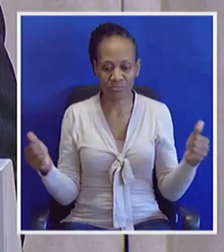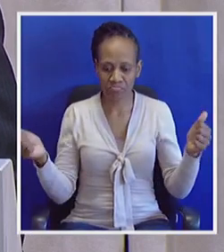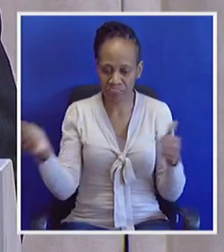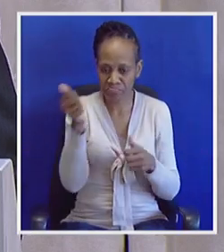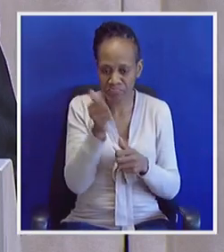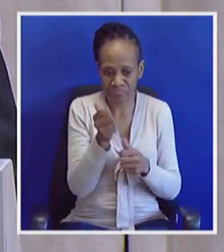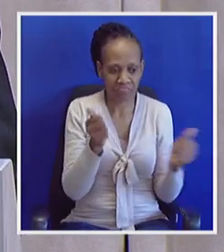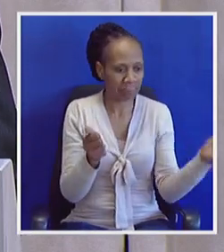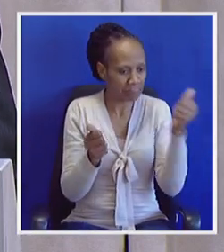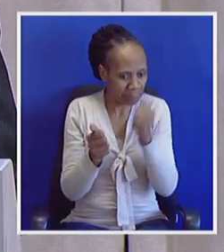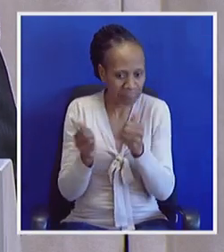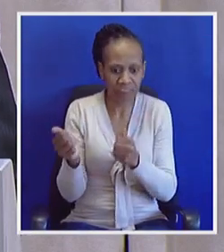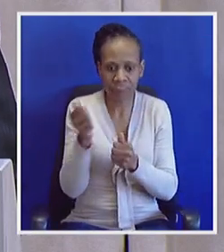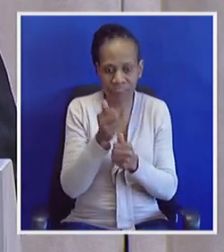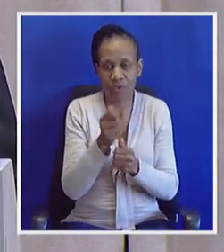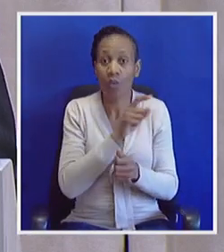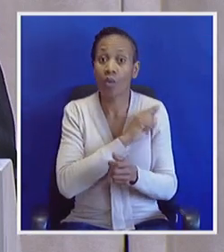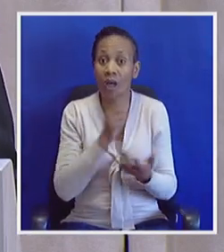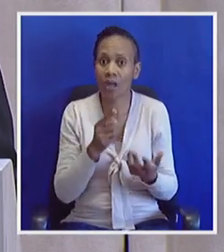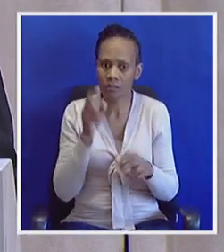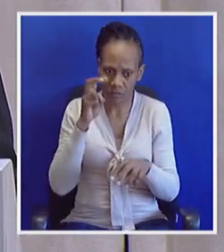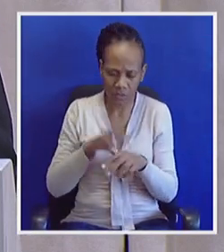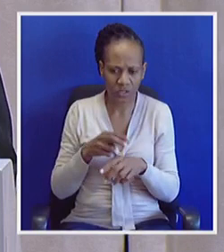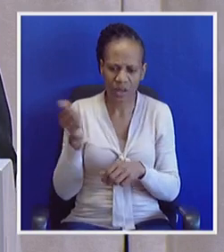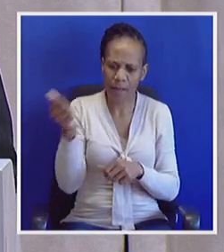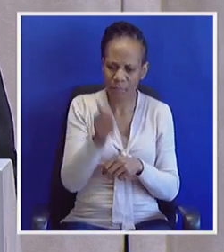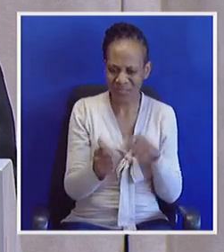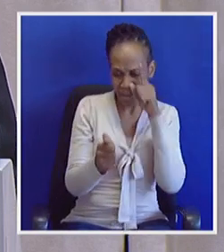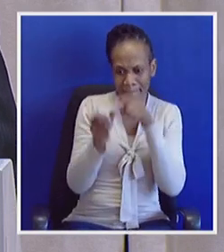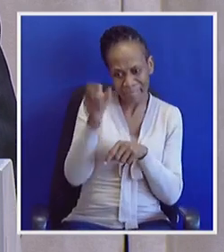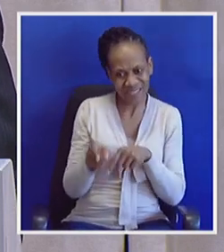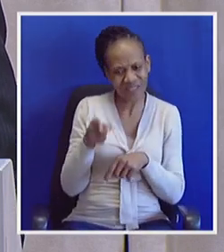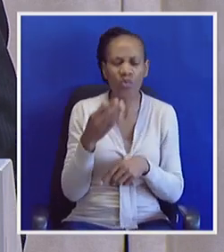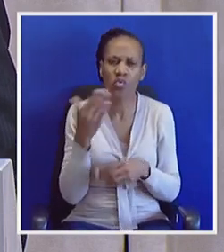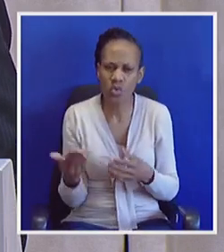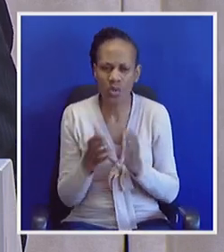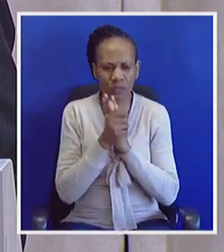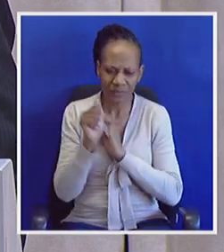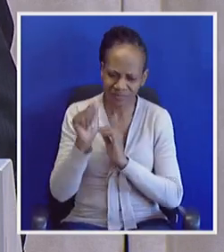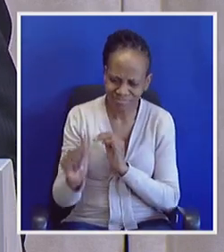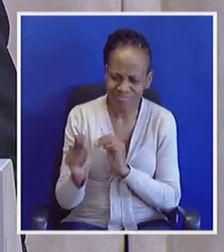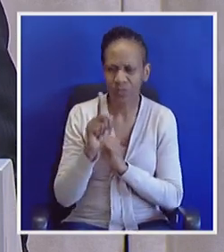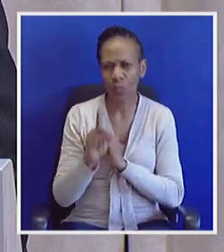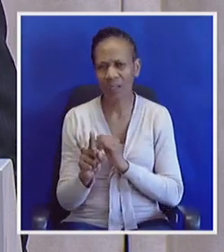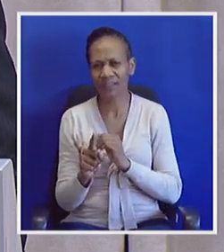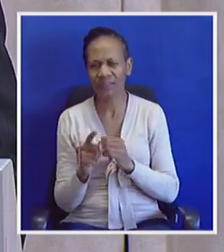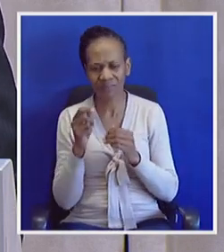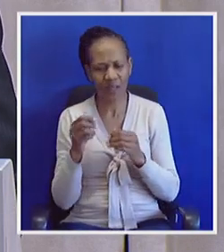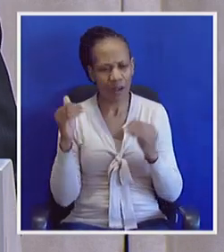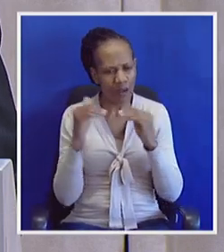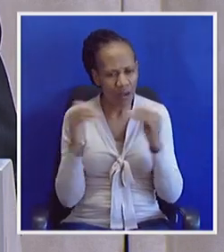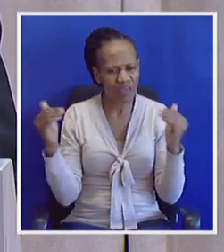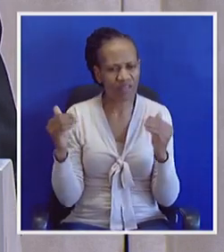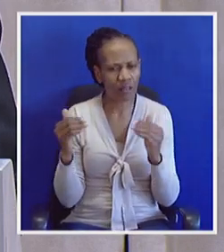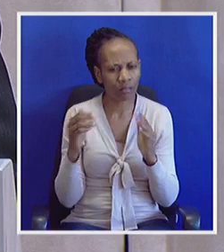is clearly transparent. We should know who is being appointed, what their capabilities are, their level of